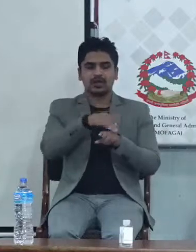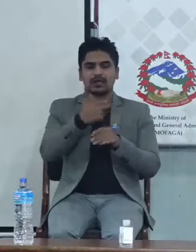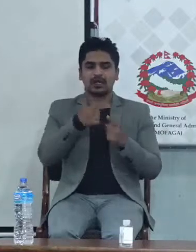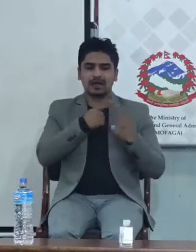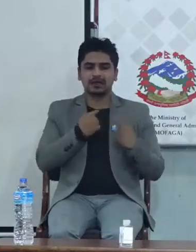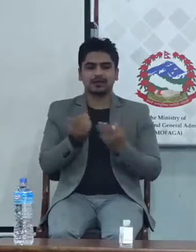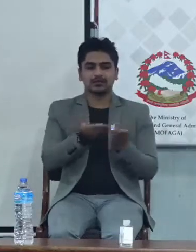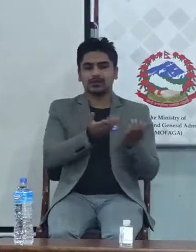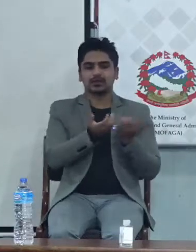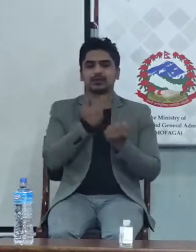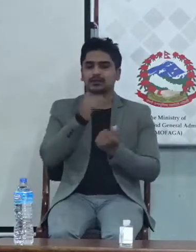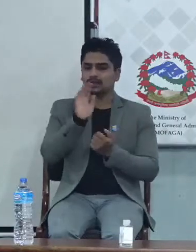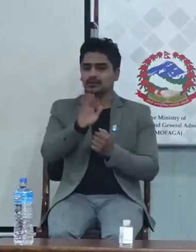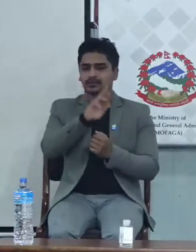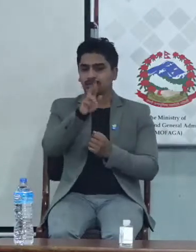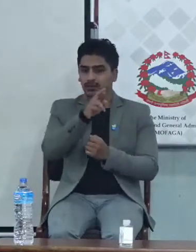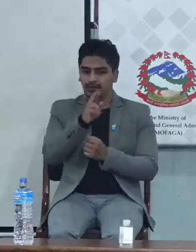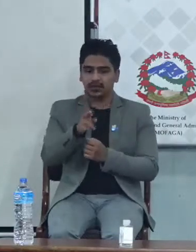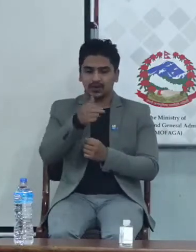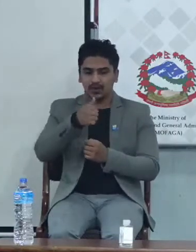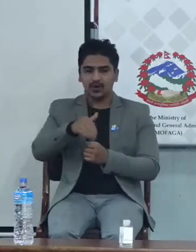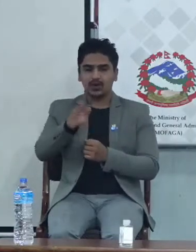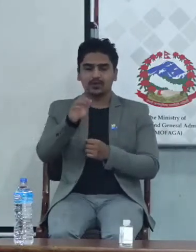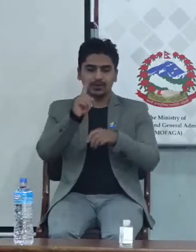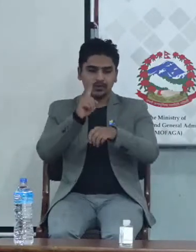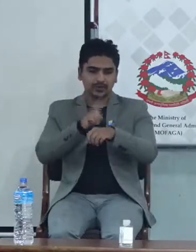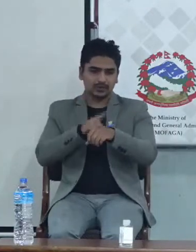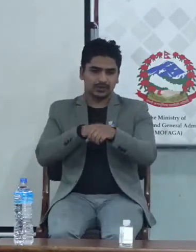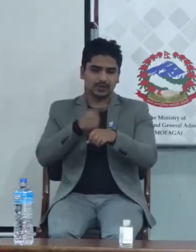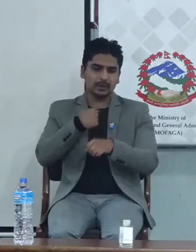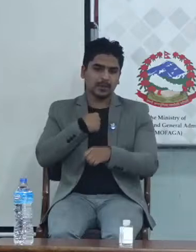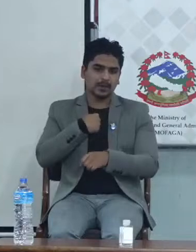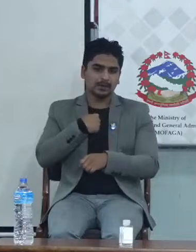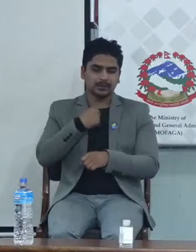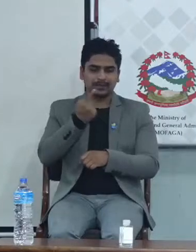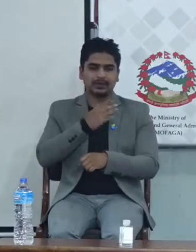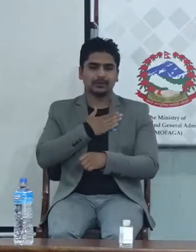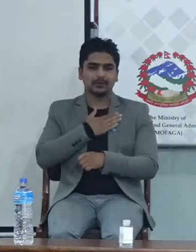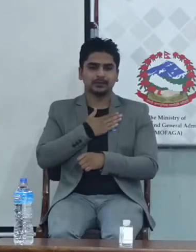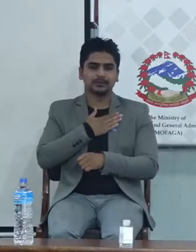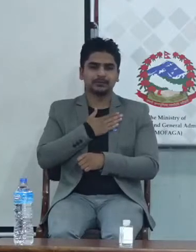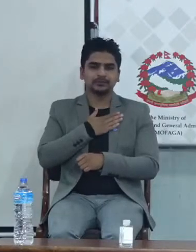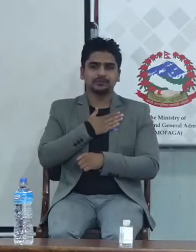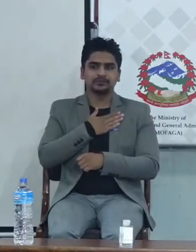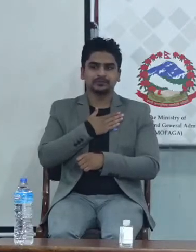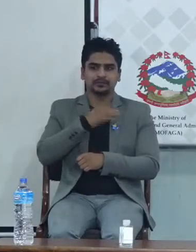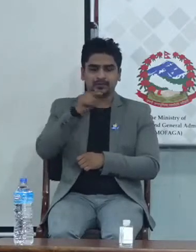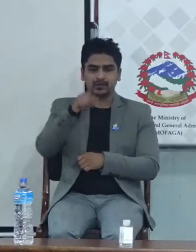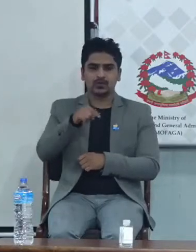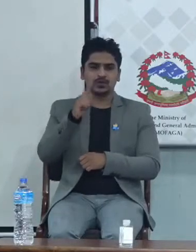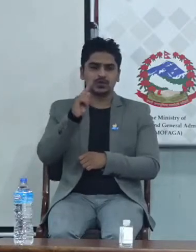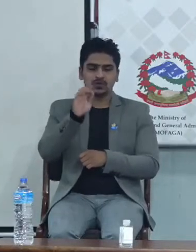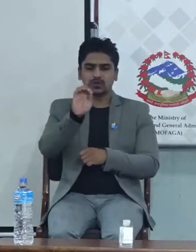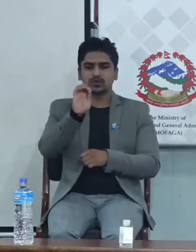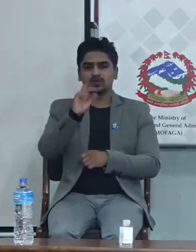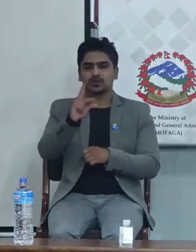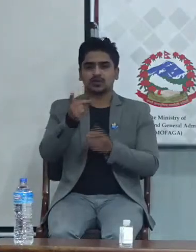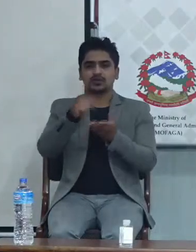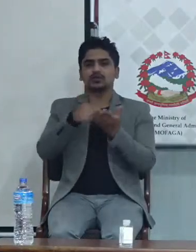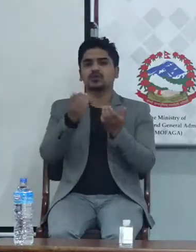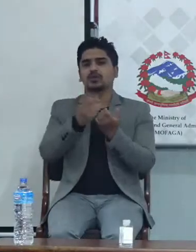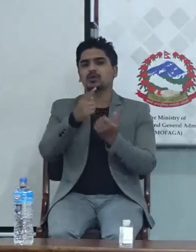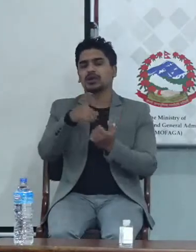hand over to you to begin your session. Dr. Kishore Adhikari, the floor